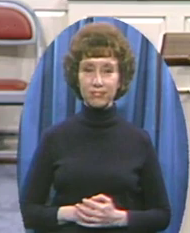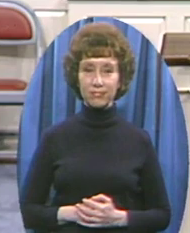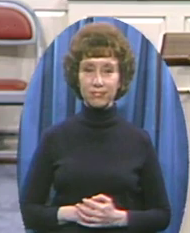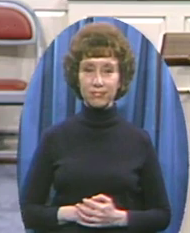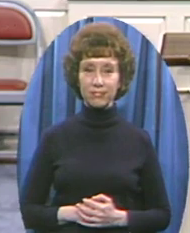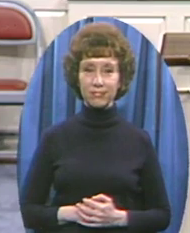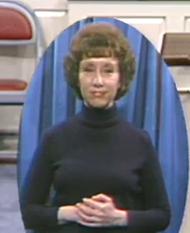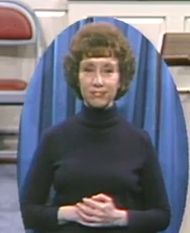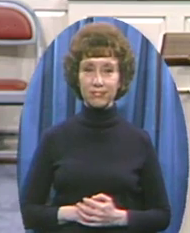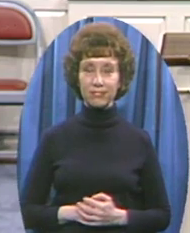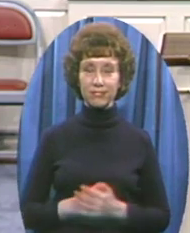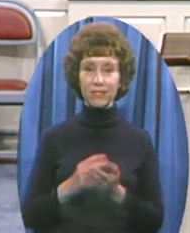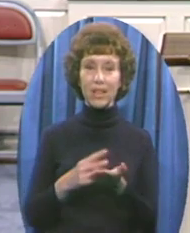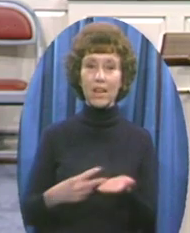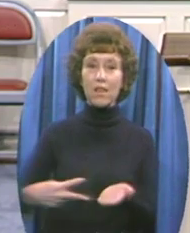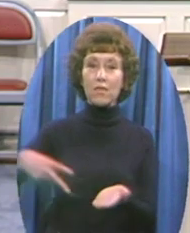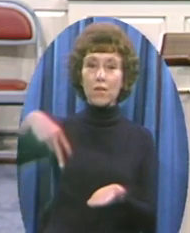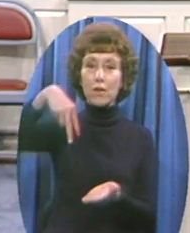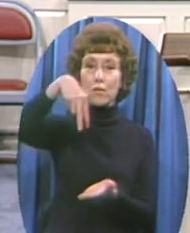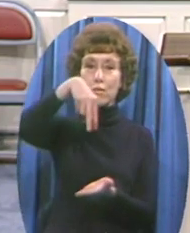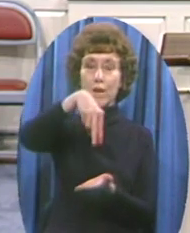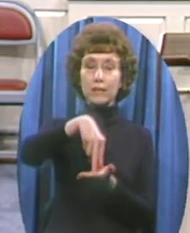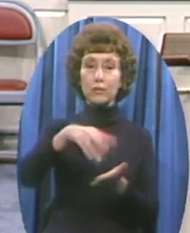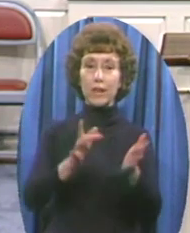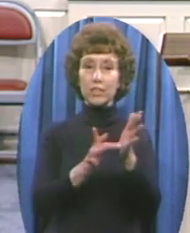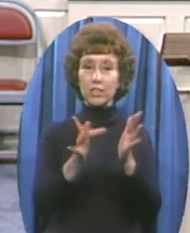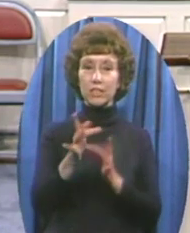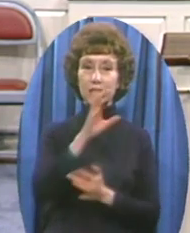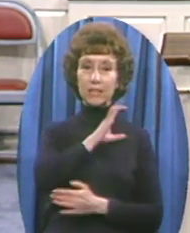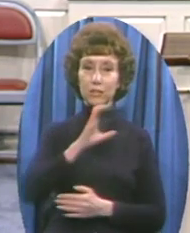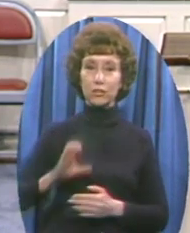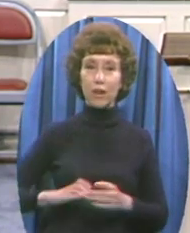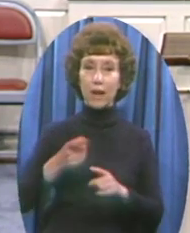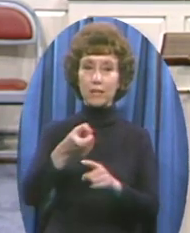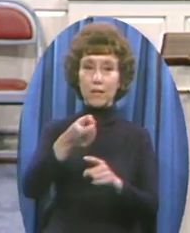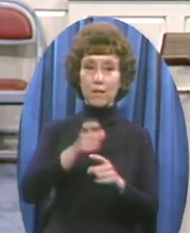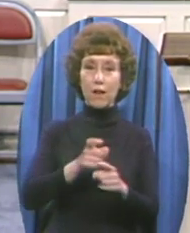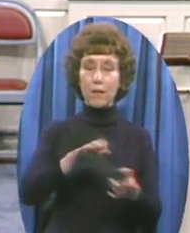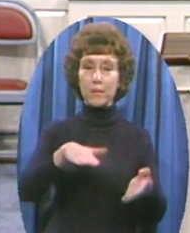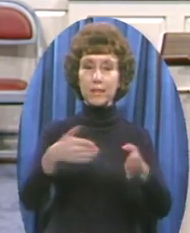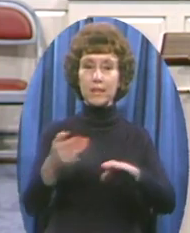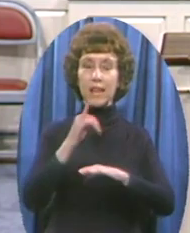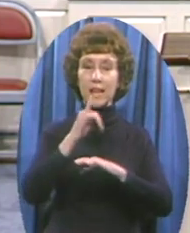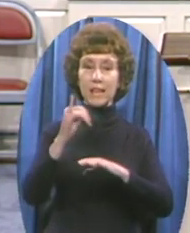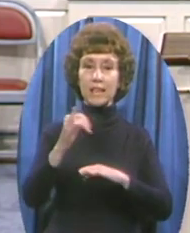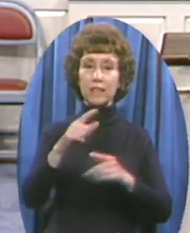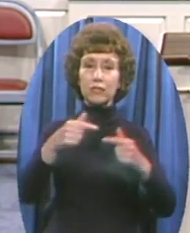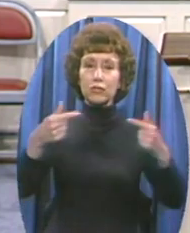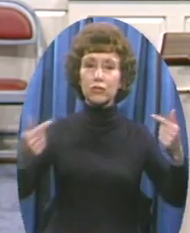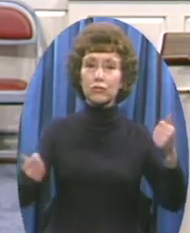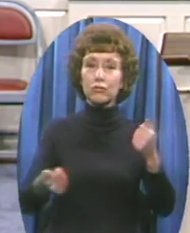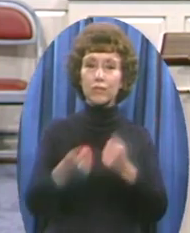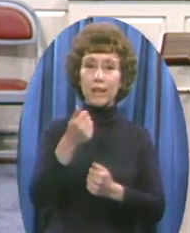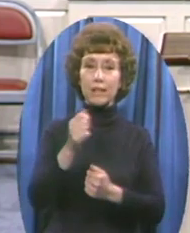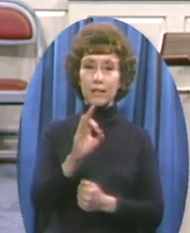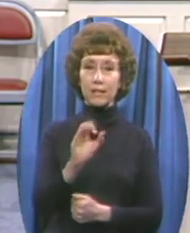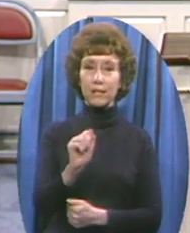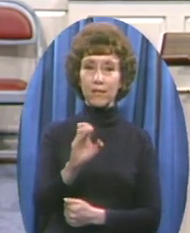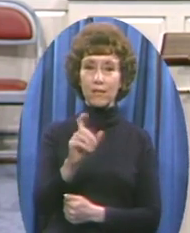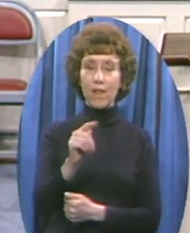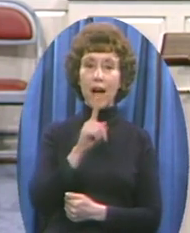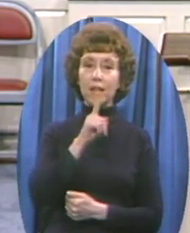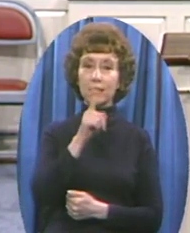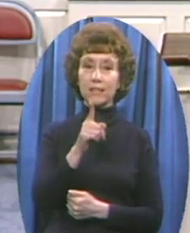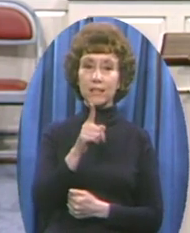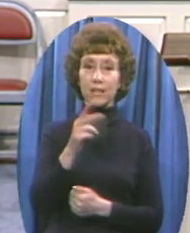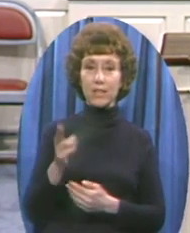The resurrection of Jesus Christ from the dead is the greatest fact of history. We serve a